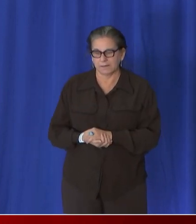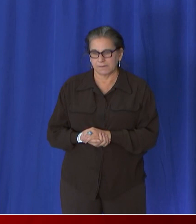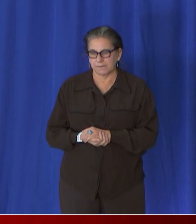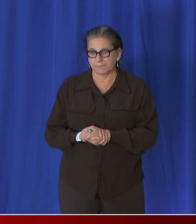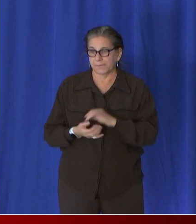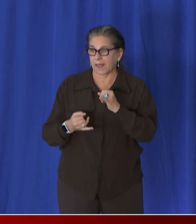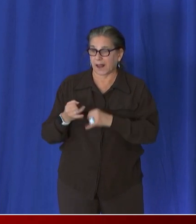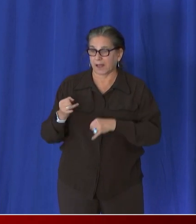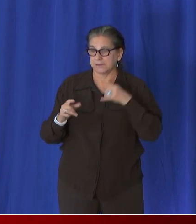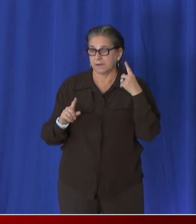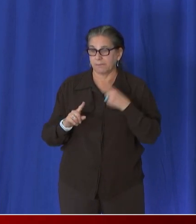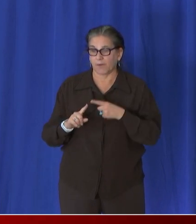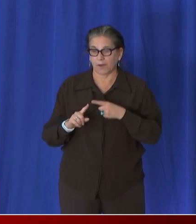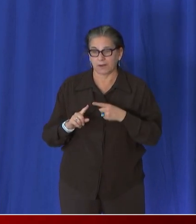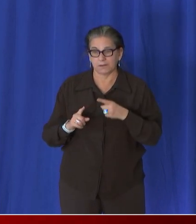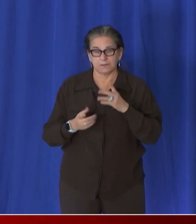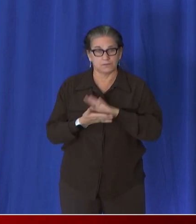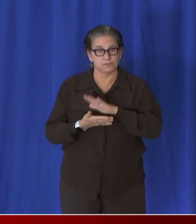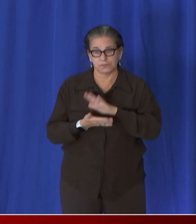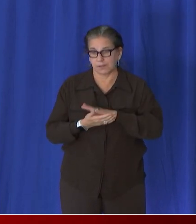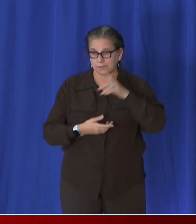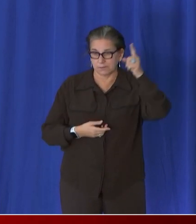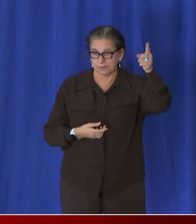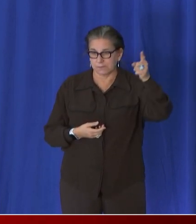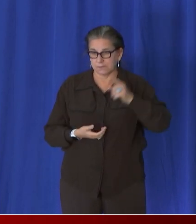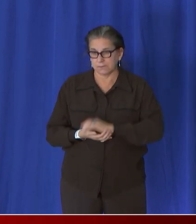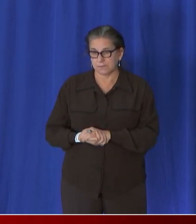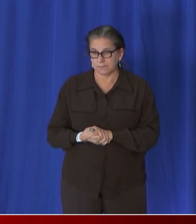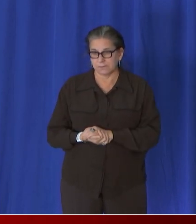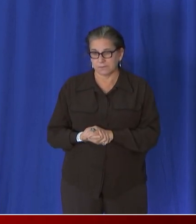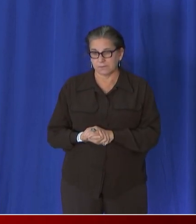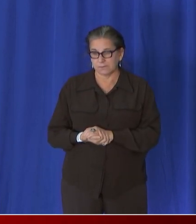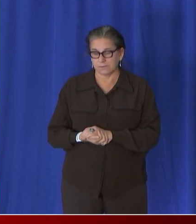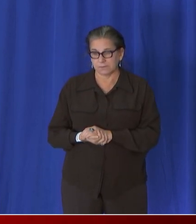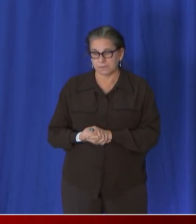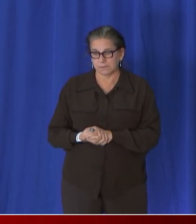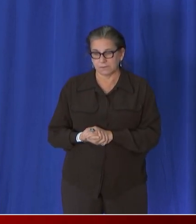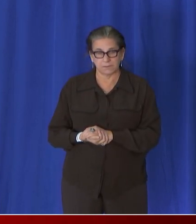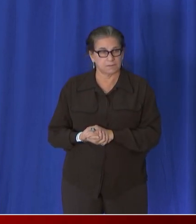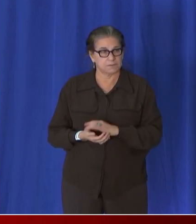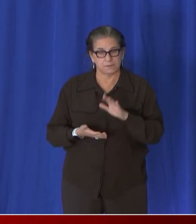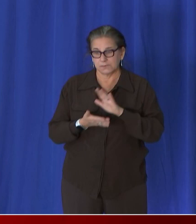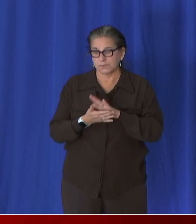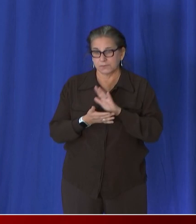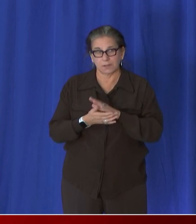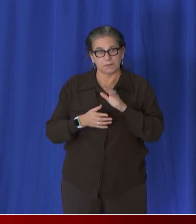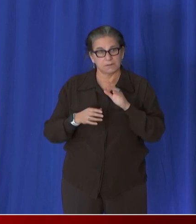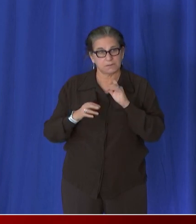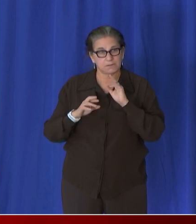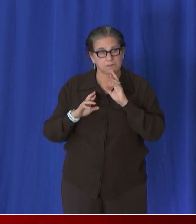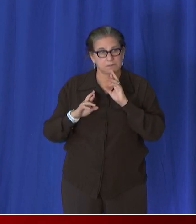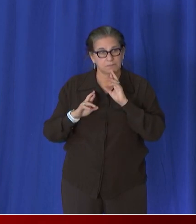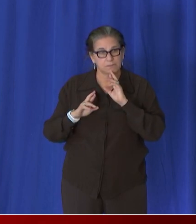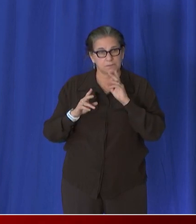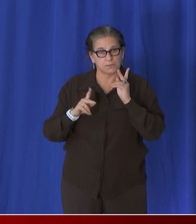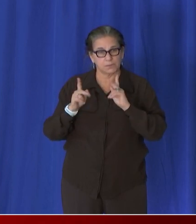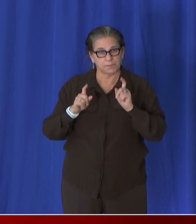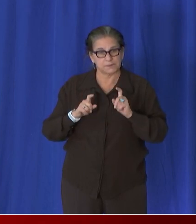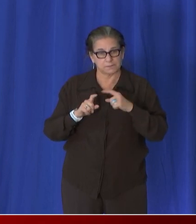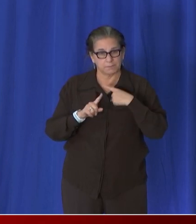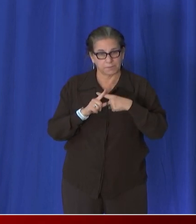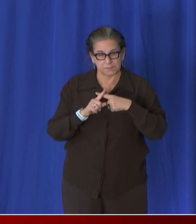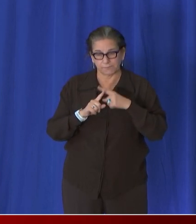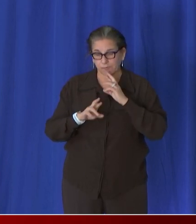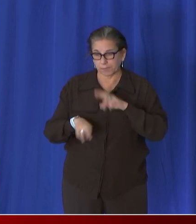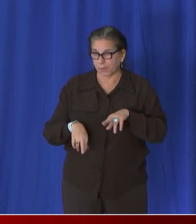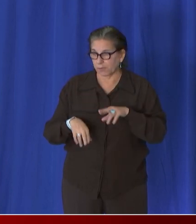any concern about if schools are reporting their COVID case counts to DC's satisfaction. At Wilson High, student journalists